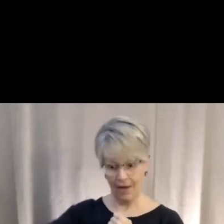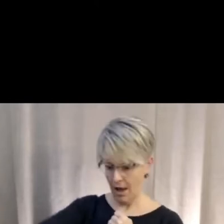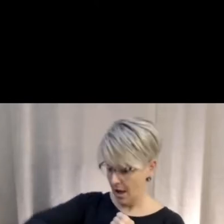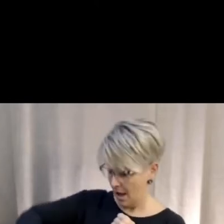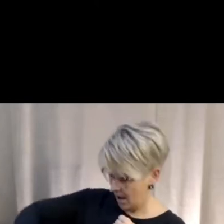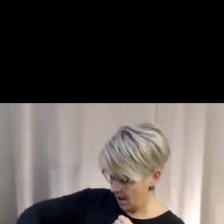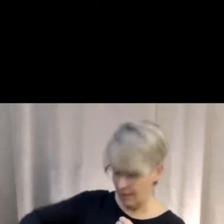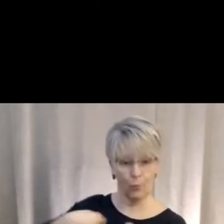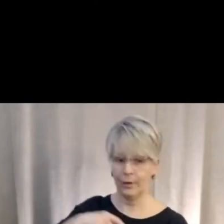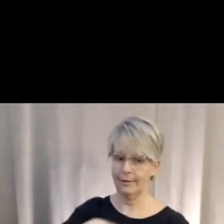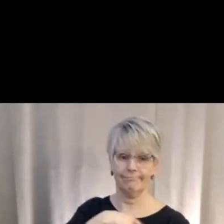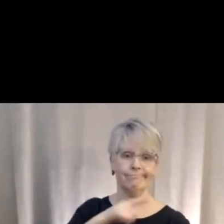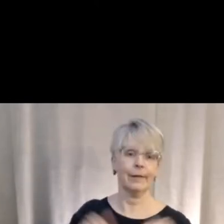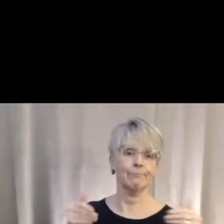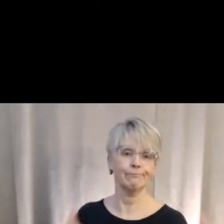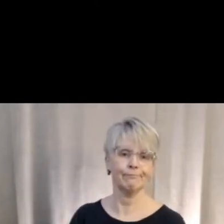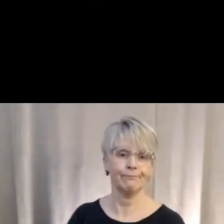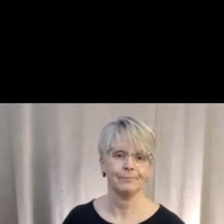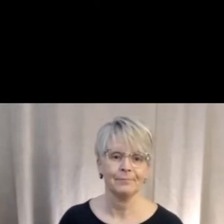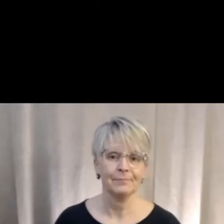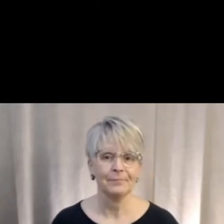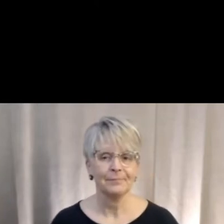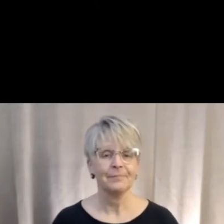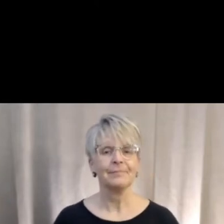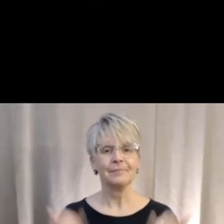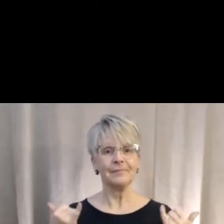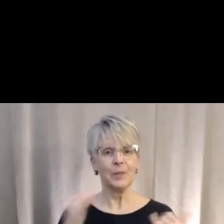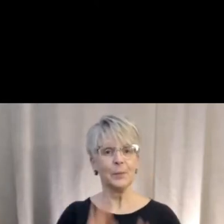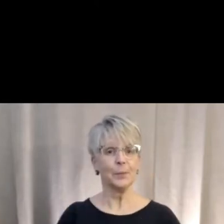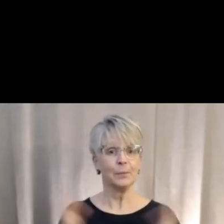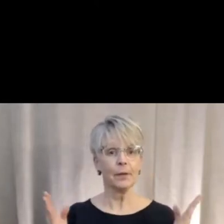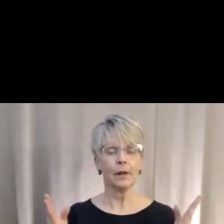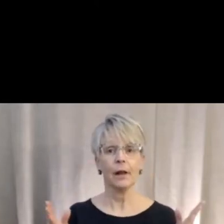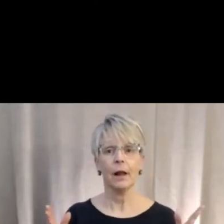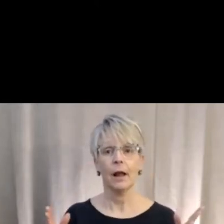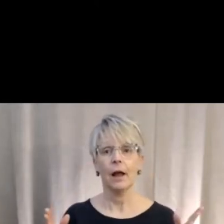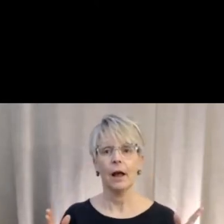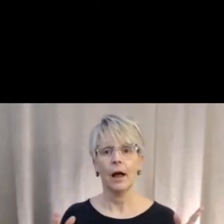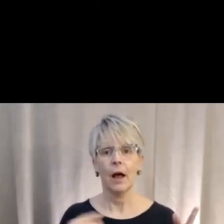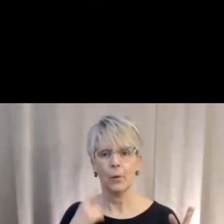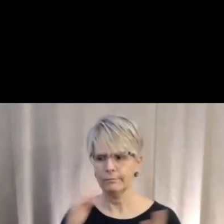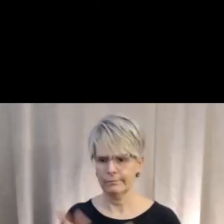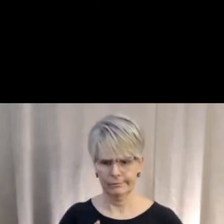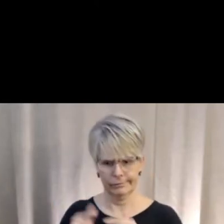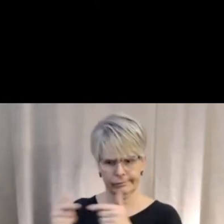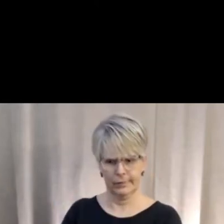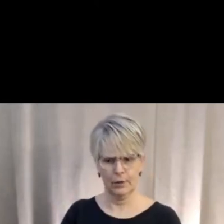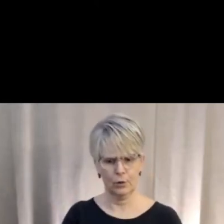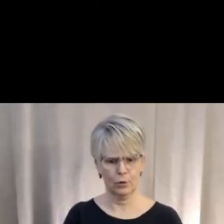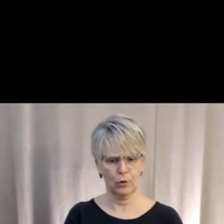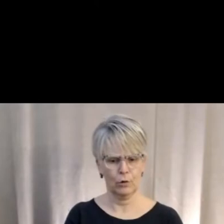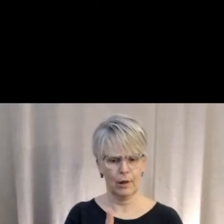us. So we're going to start today. I'm just going to make Shelby the host.